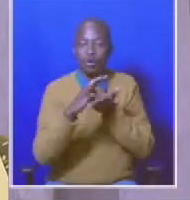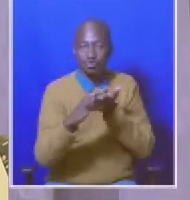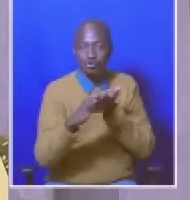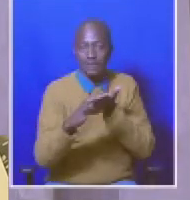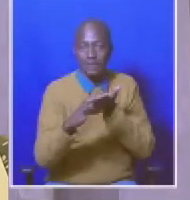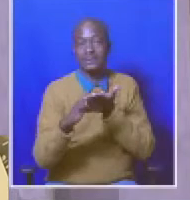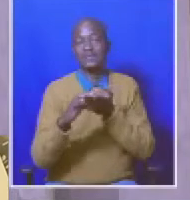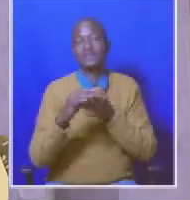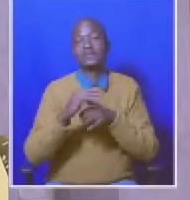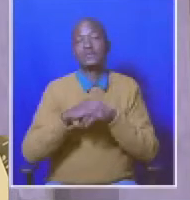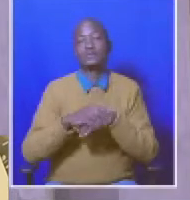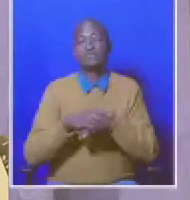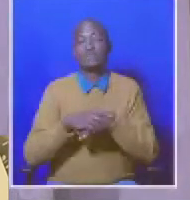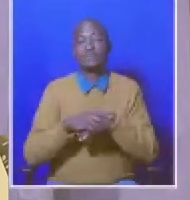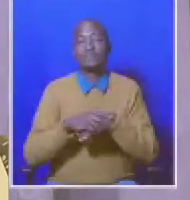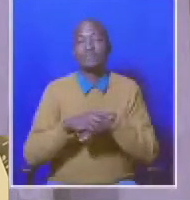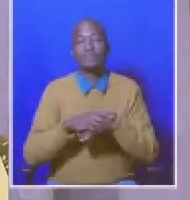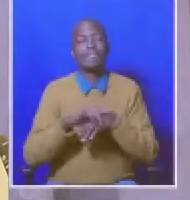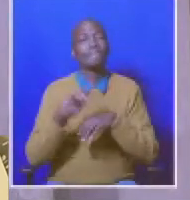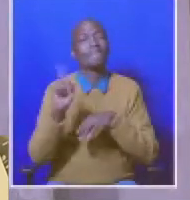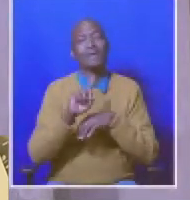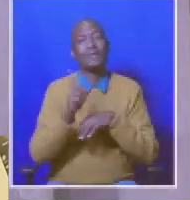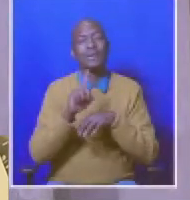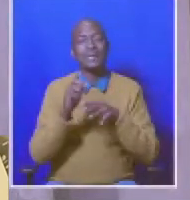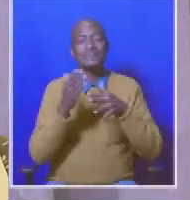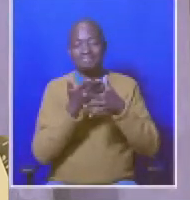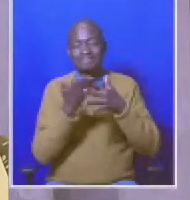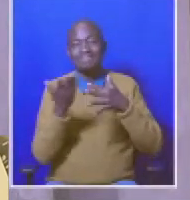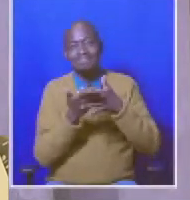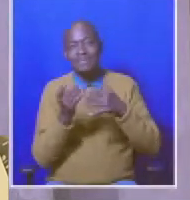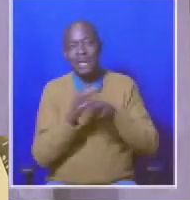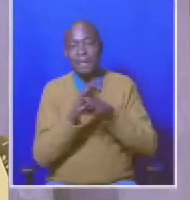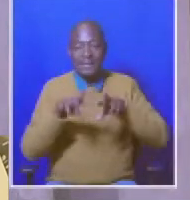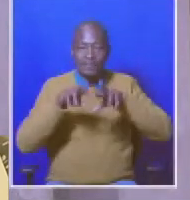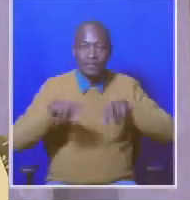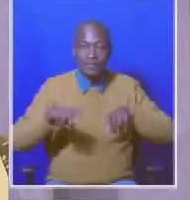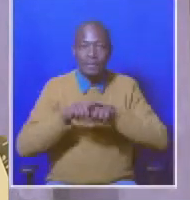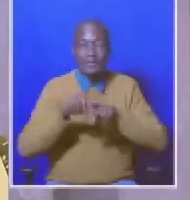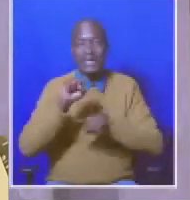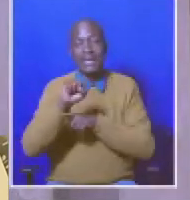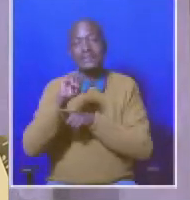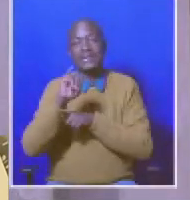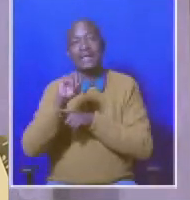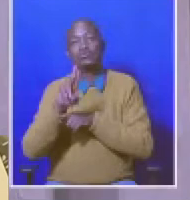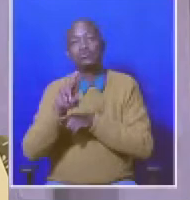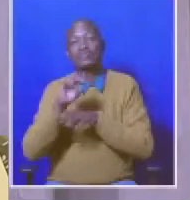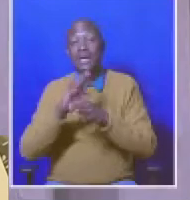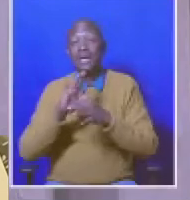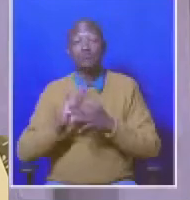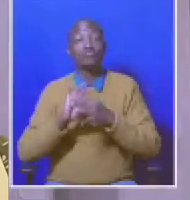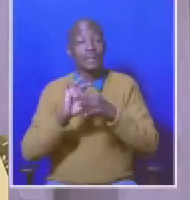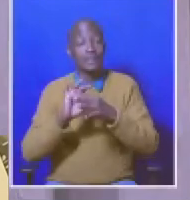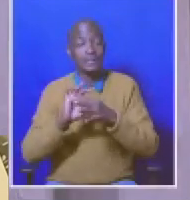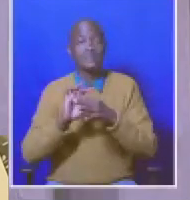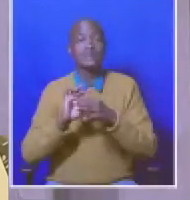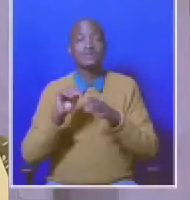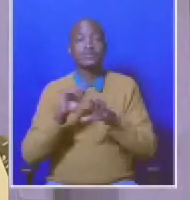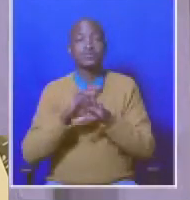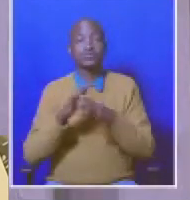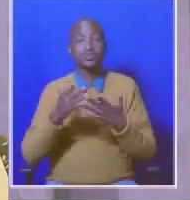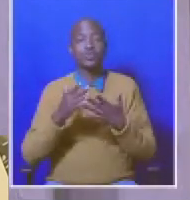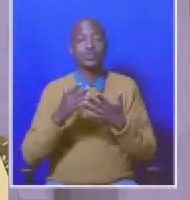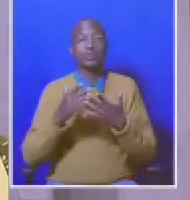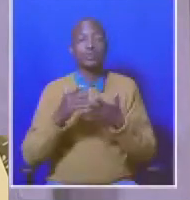investigated. One of the cases that are under investigation by the SIU relates to the concluding of a